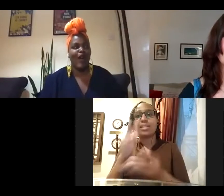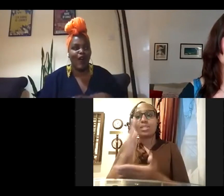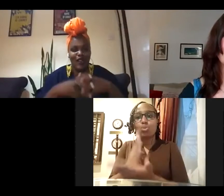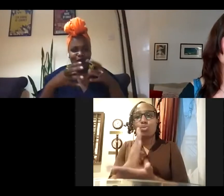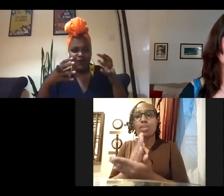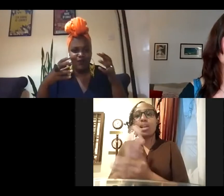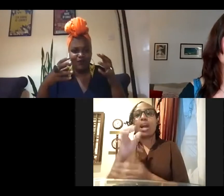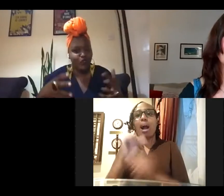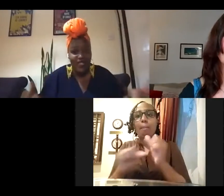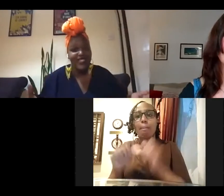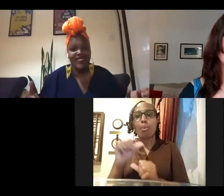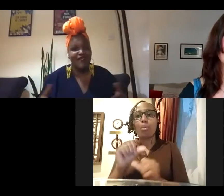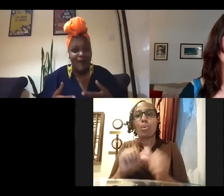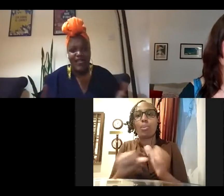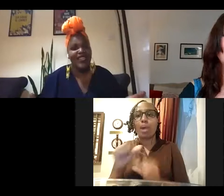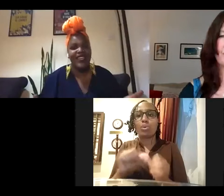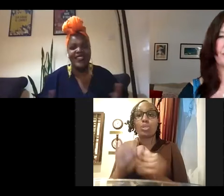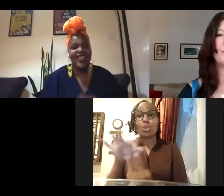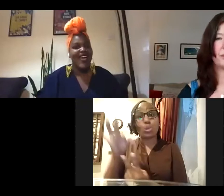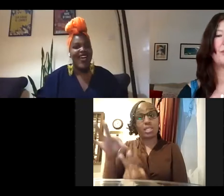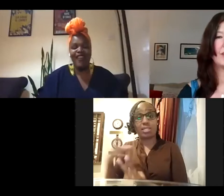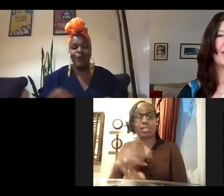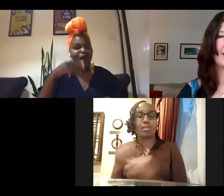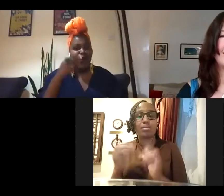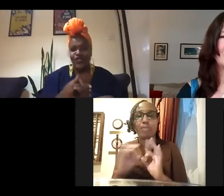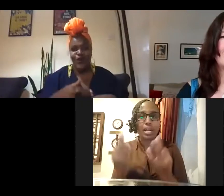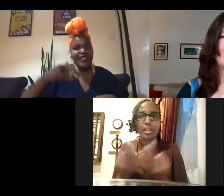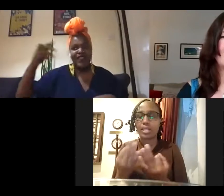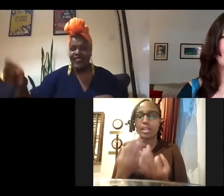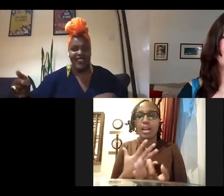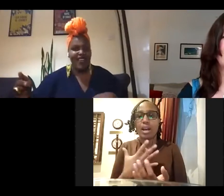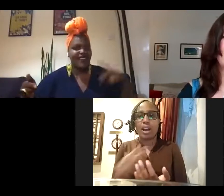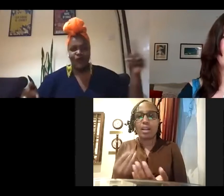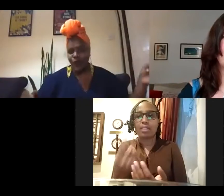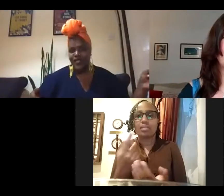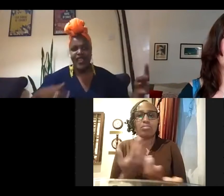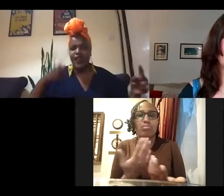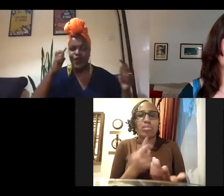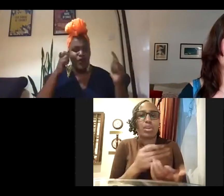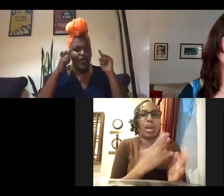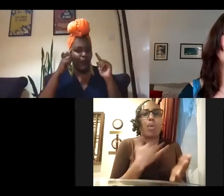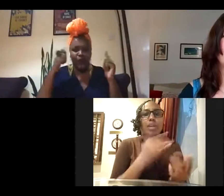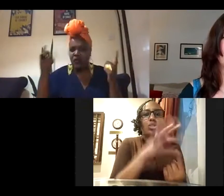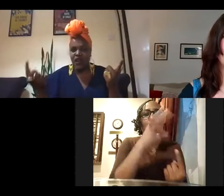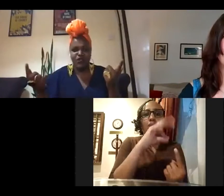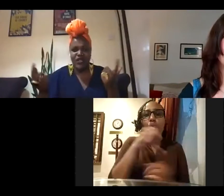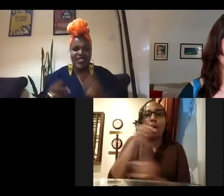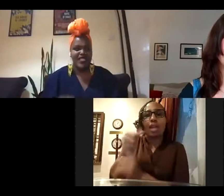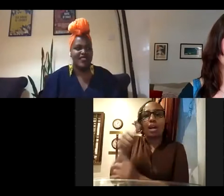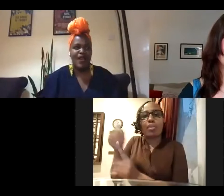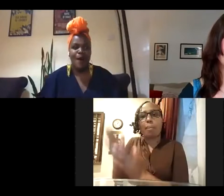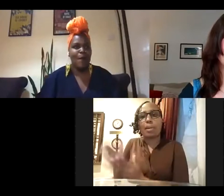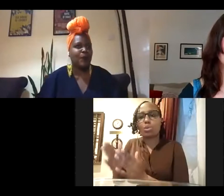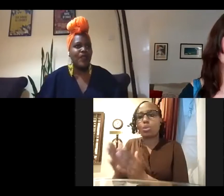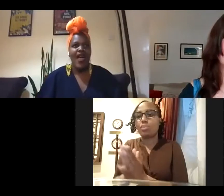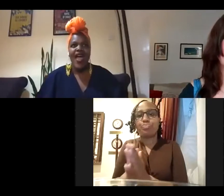about choices and family and the way that one choice affects the other and the other person and who we think about when we make our